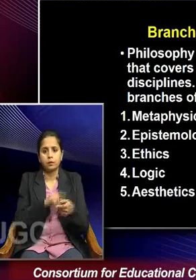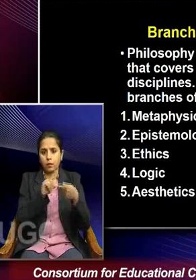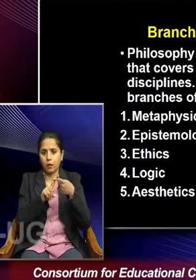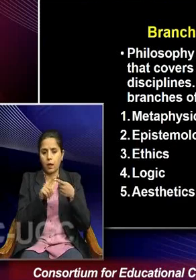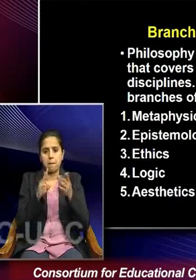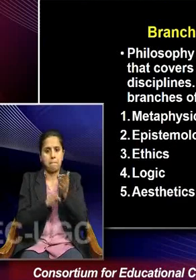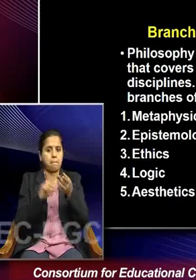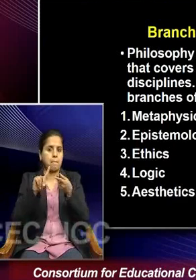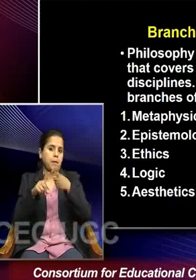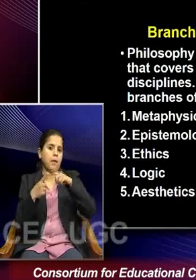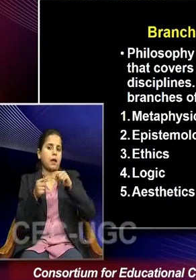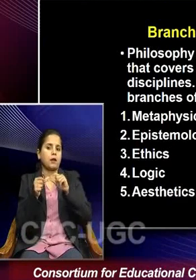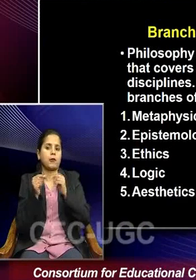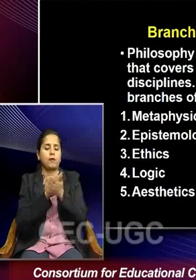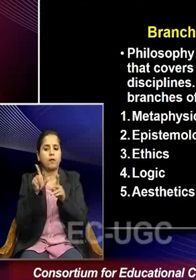metaphysics,